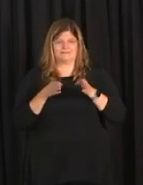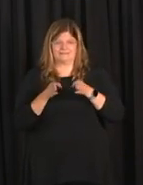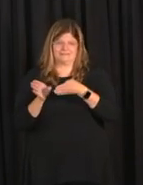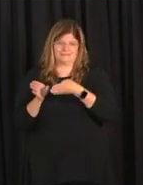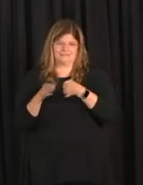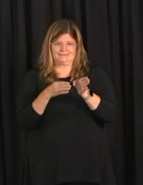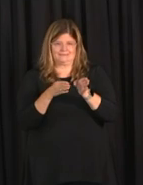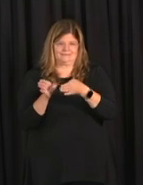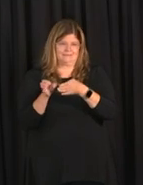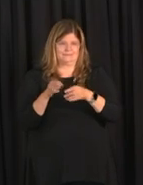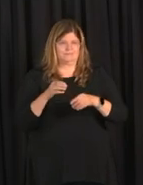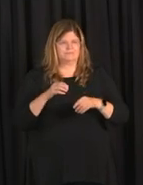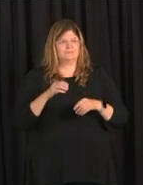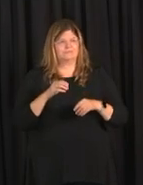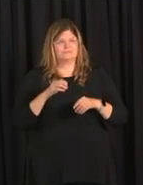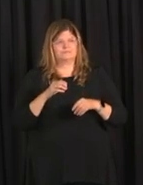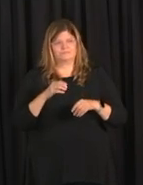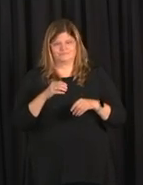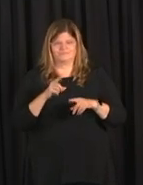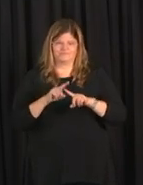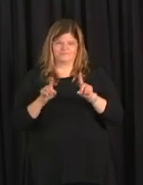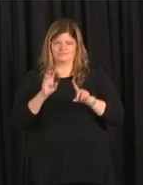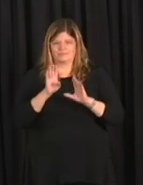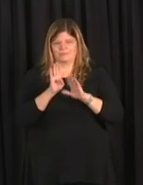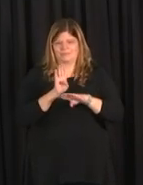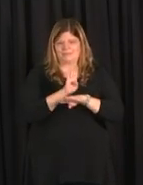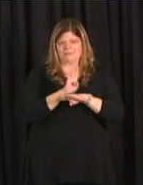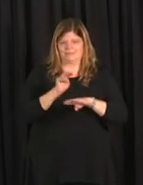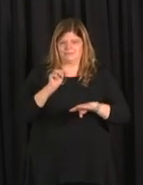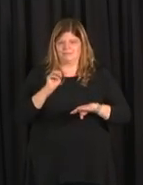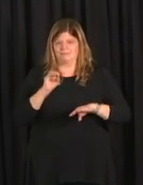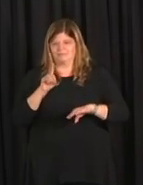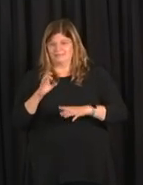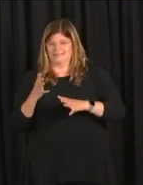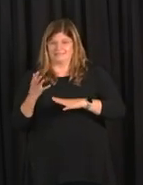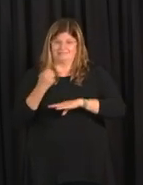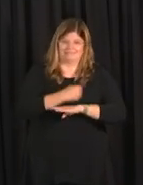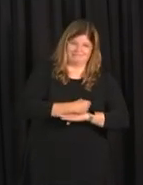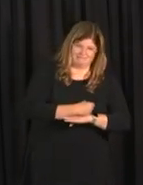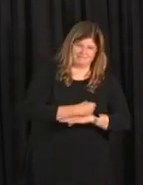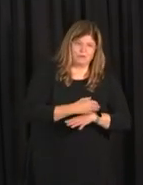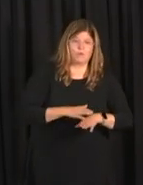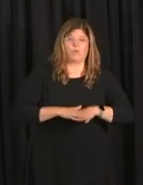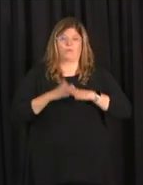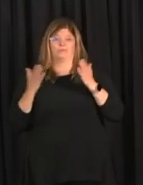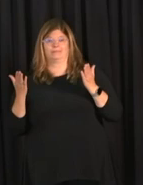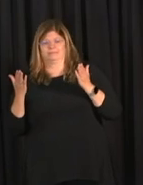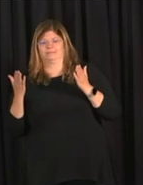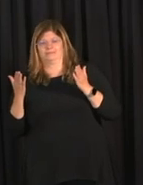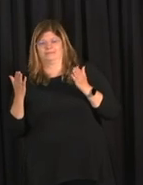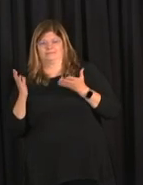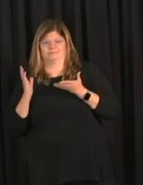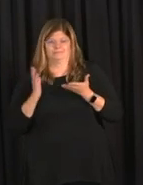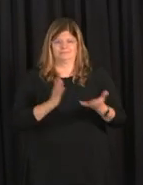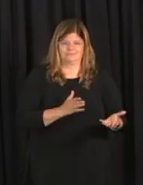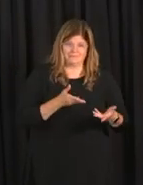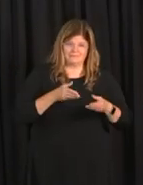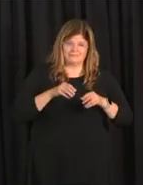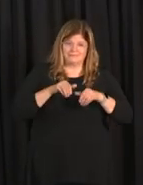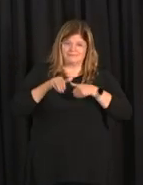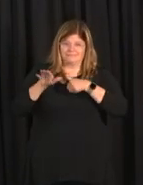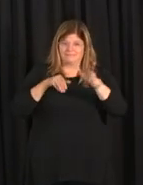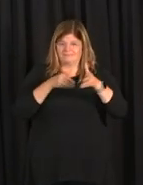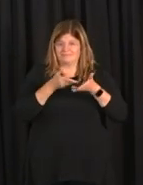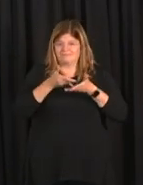pivots to their business model. So they probably shut down at some point. They opened back up with a delivery model. Then